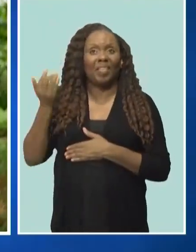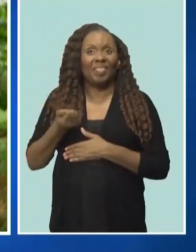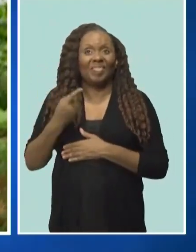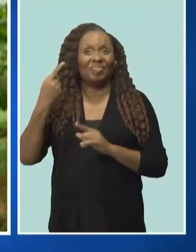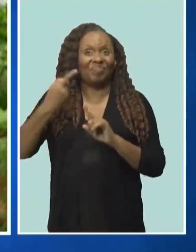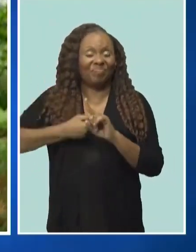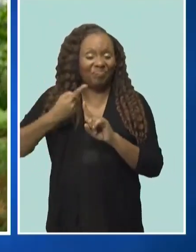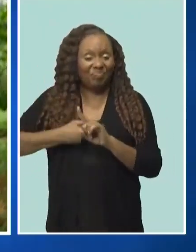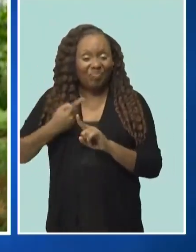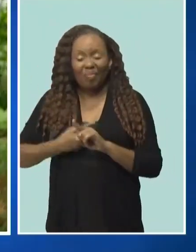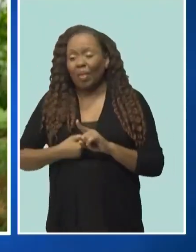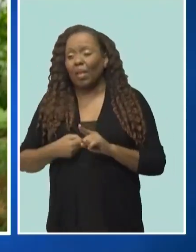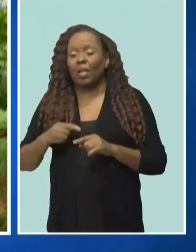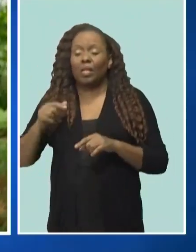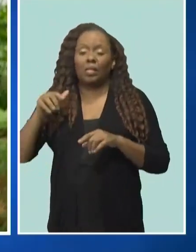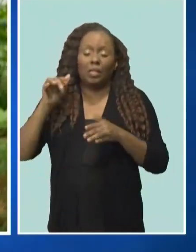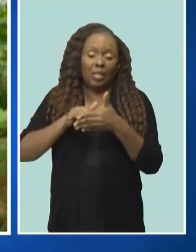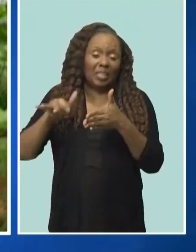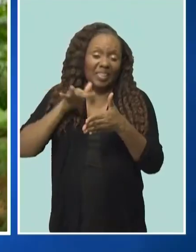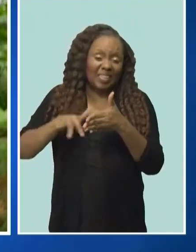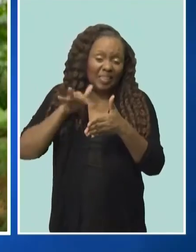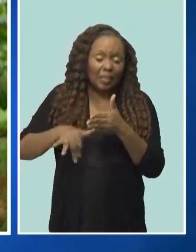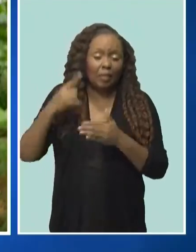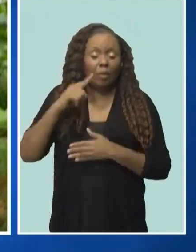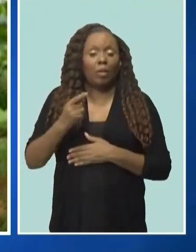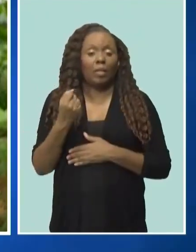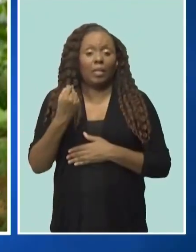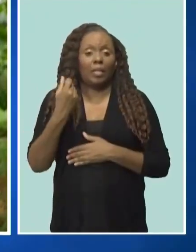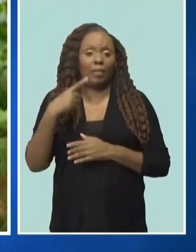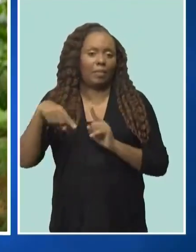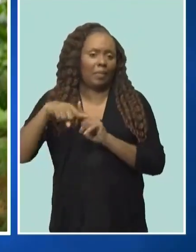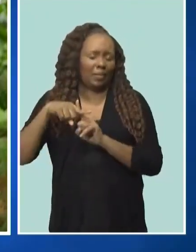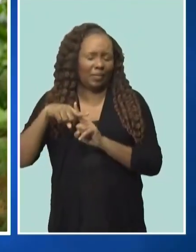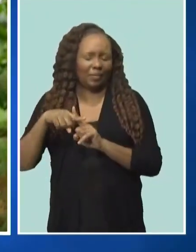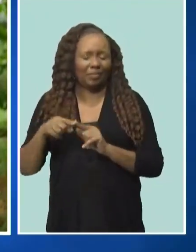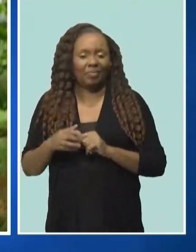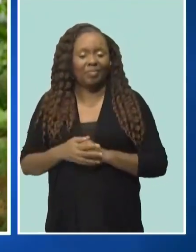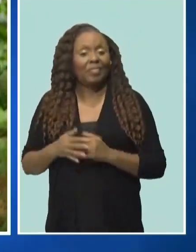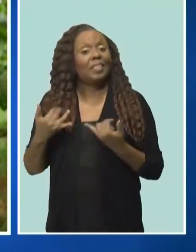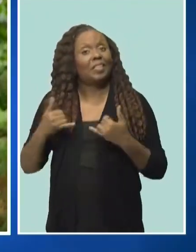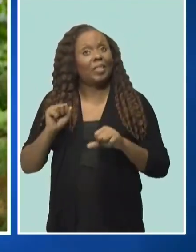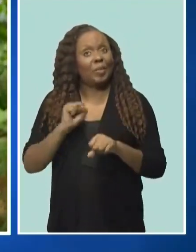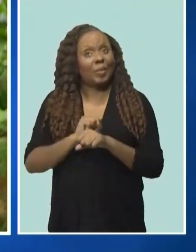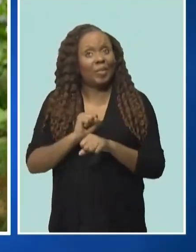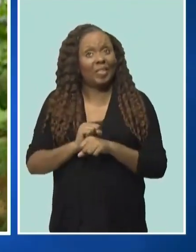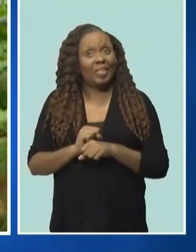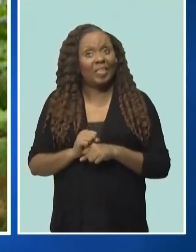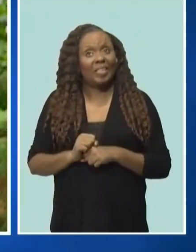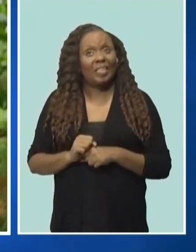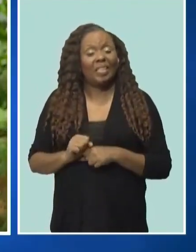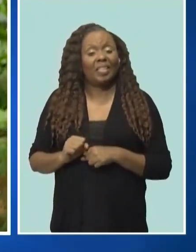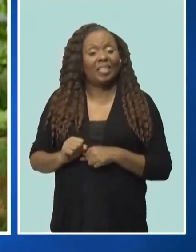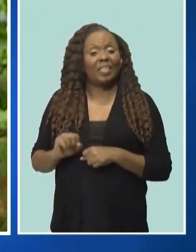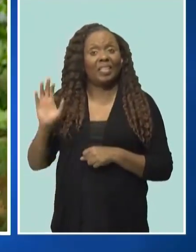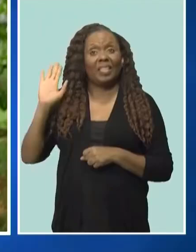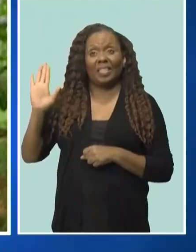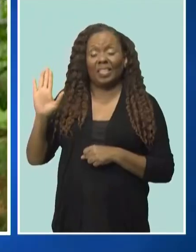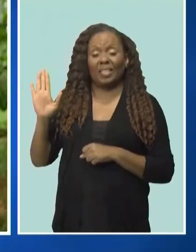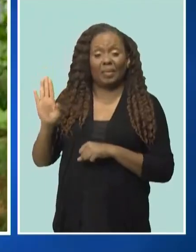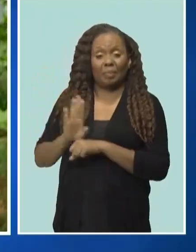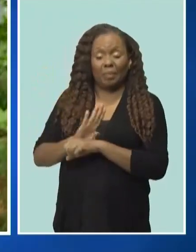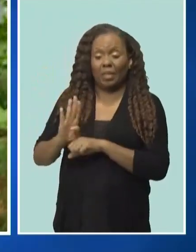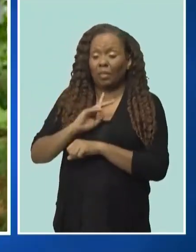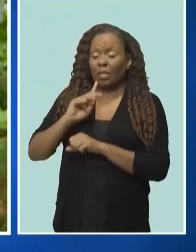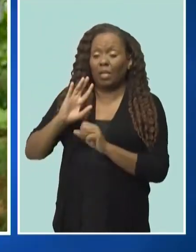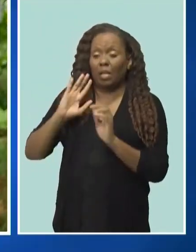common entrance, common entrance, common entrance. And it still worked out because, as he said, one of his core values for his business is literacy. So